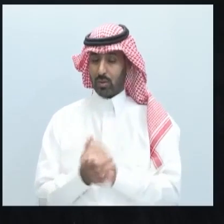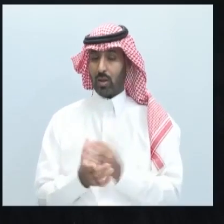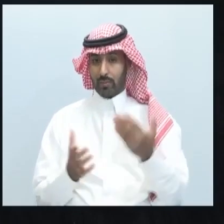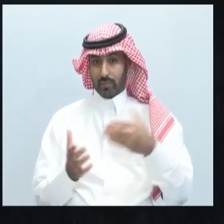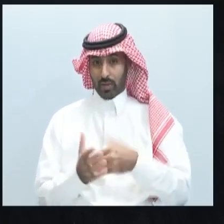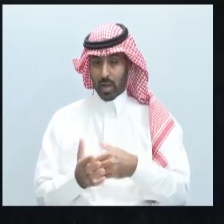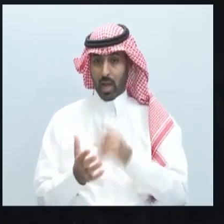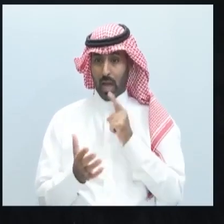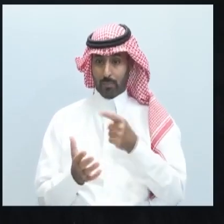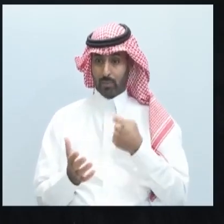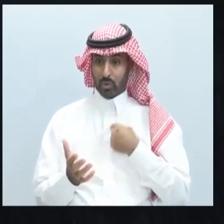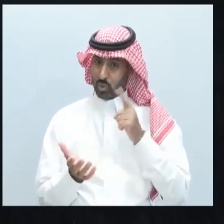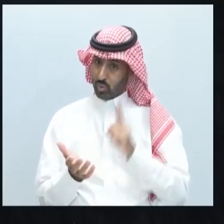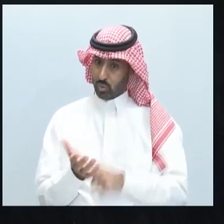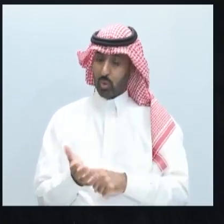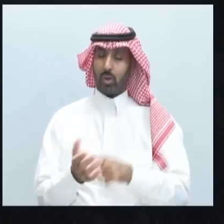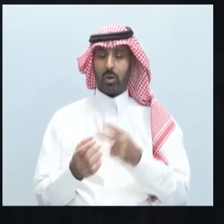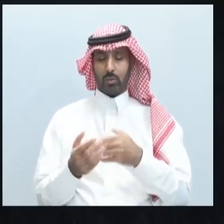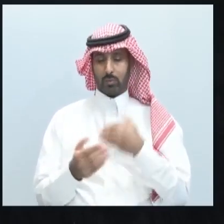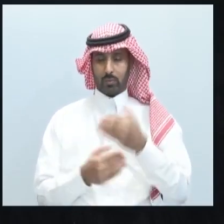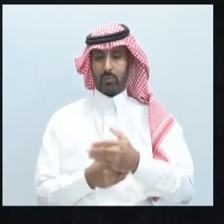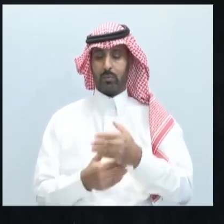end, I'm sure we can work this out.